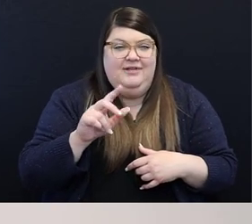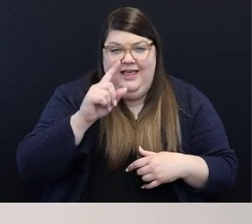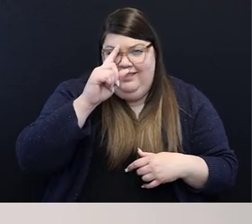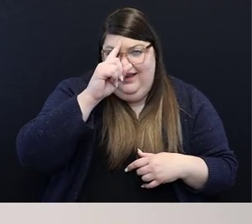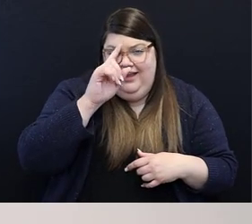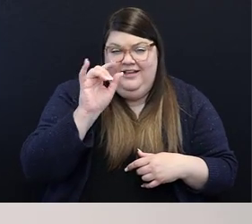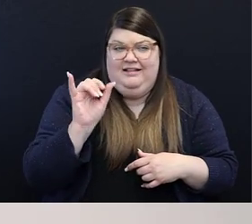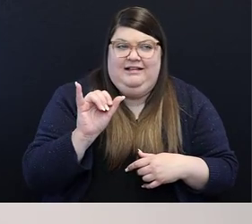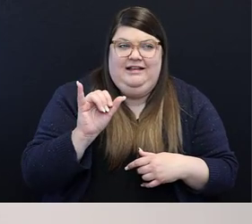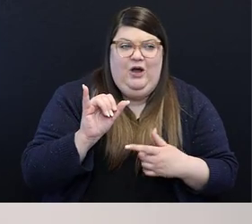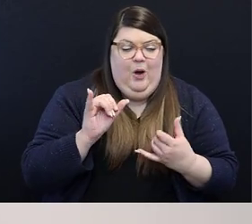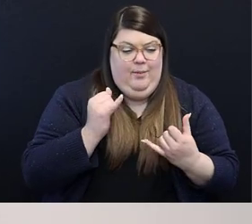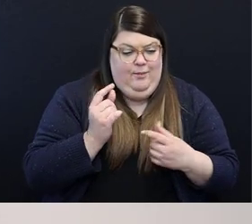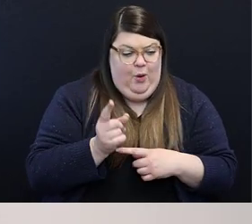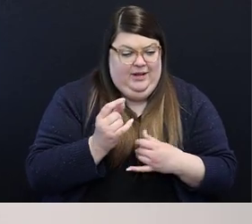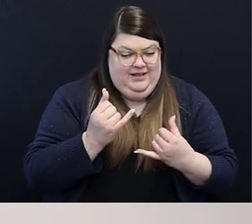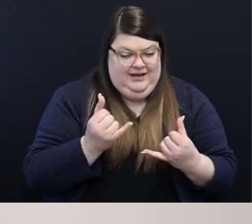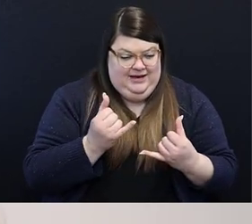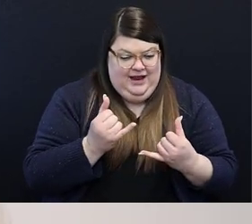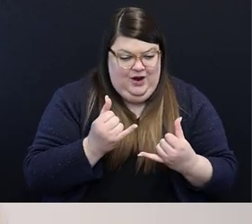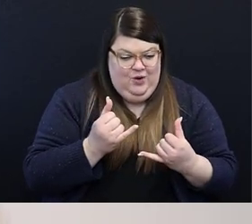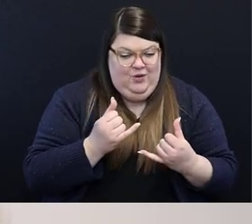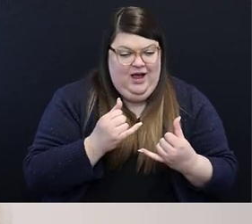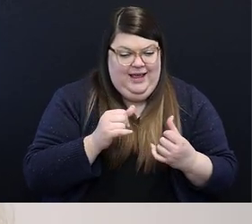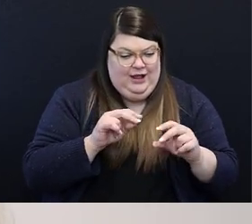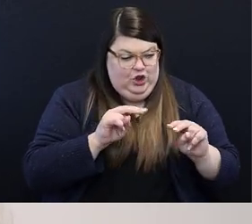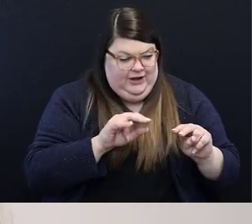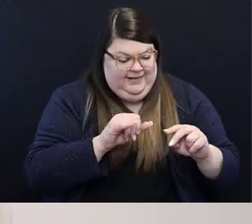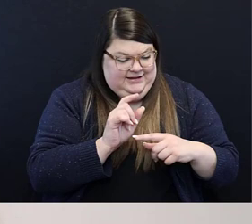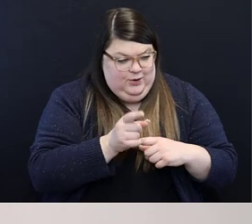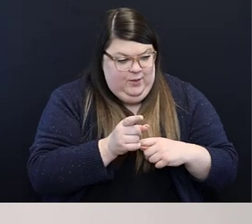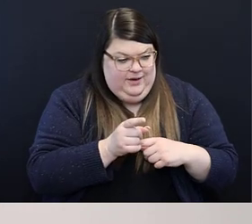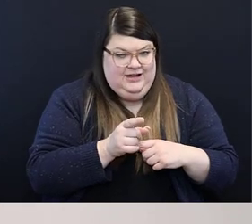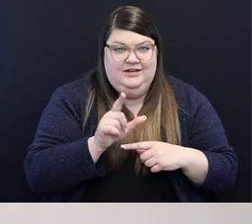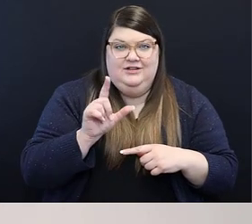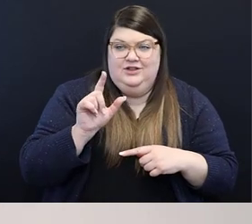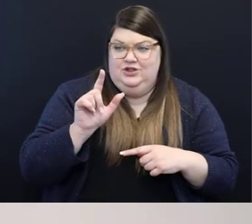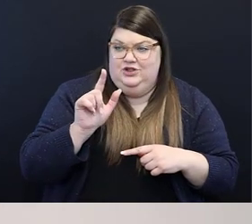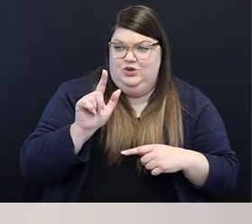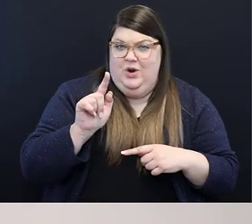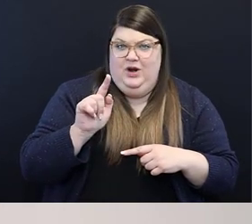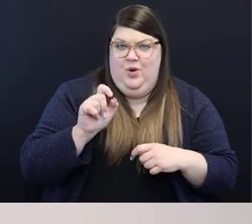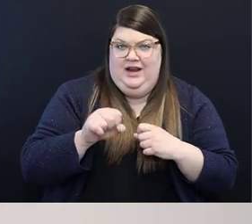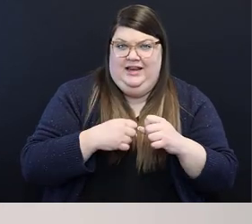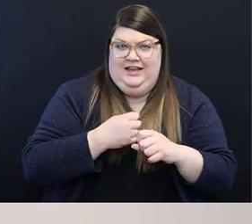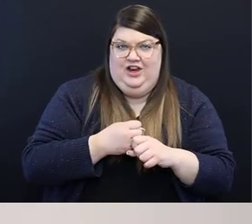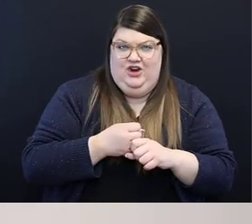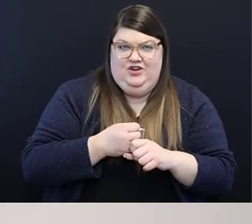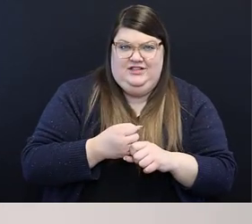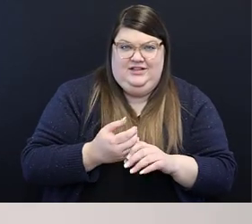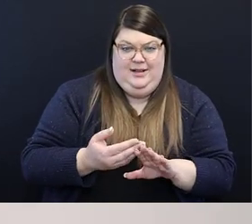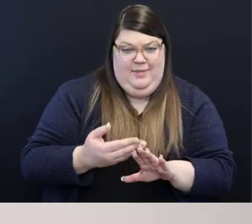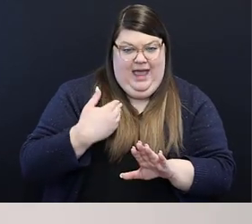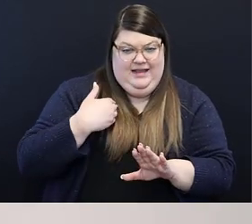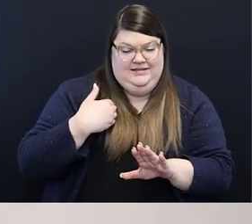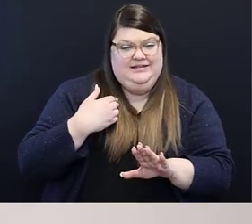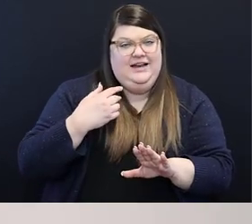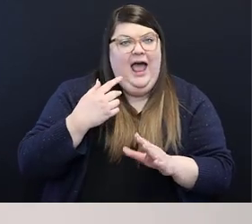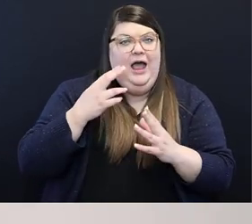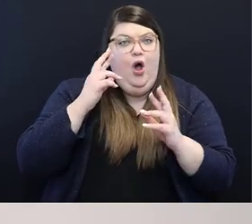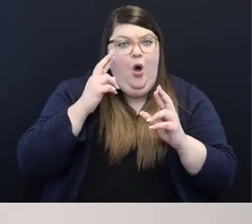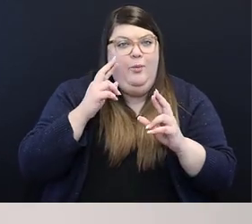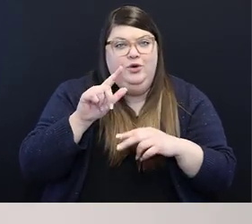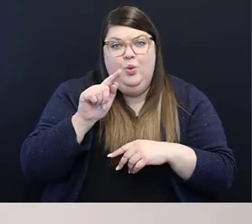think like at a moment like now where I can look at this moment 21 years this way, and I hope there's 21 years in the